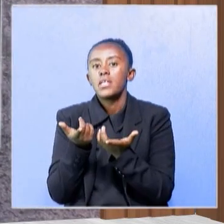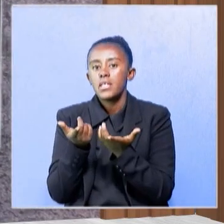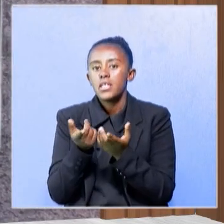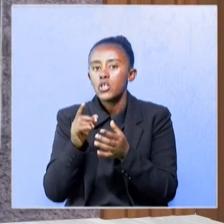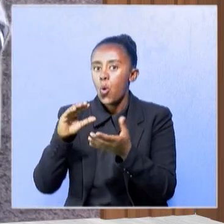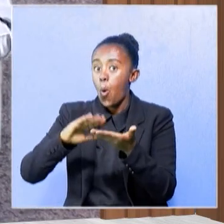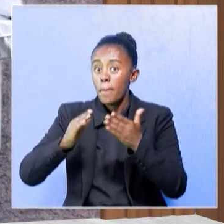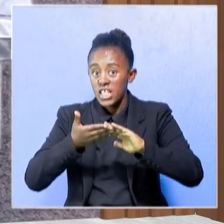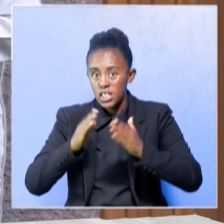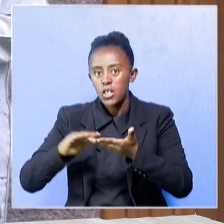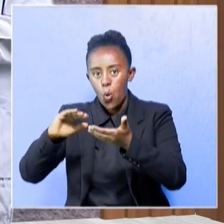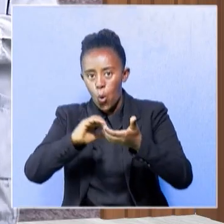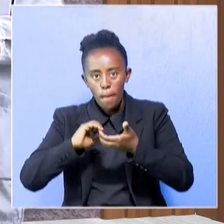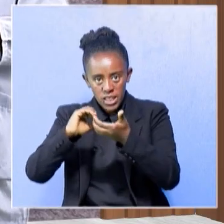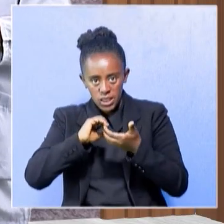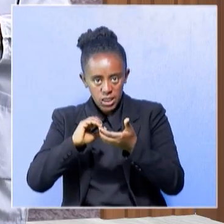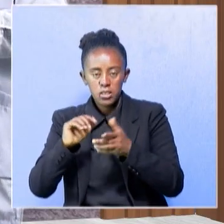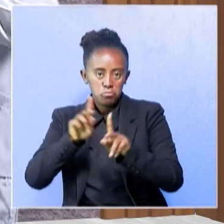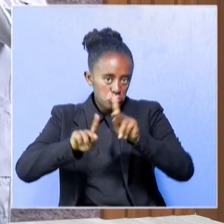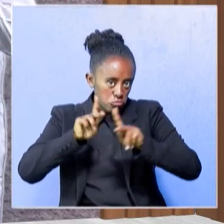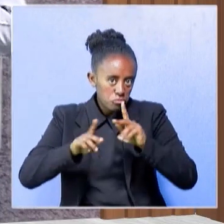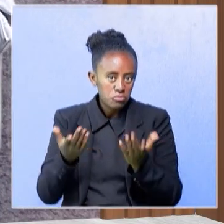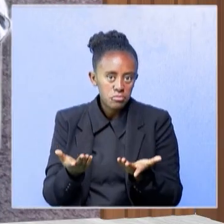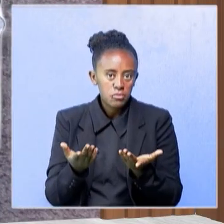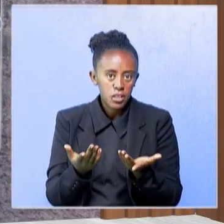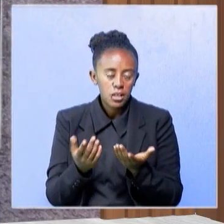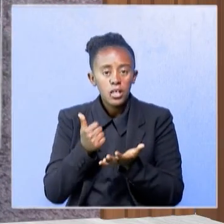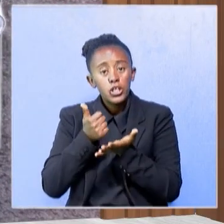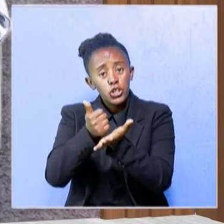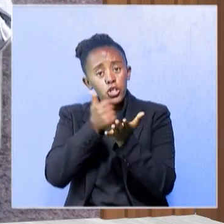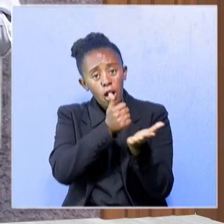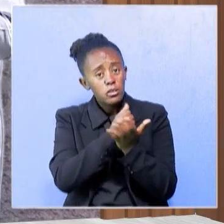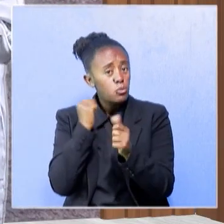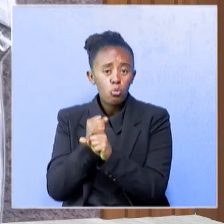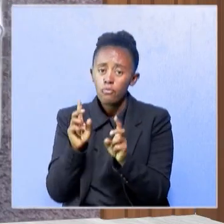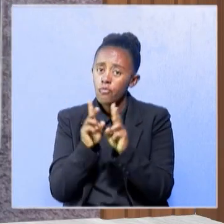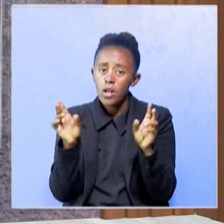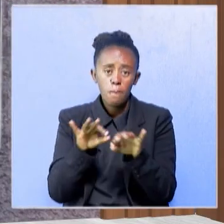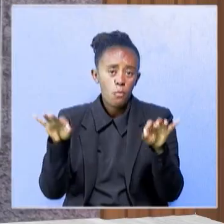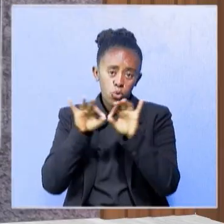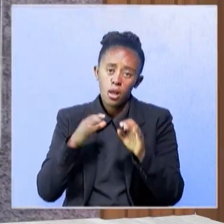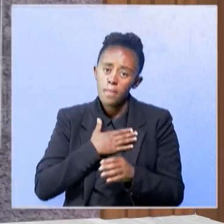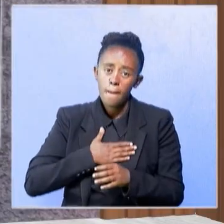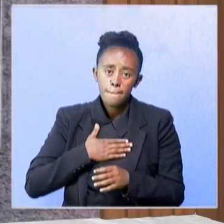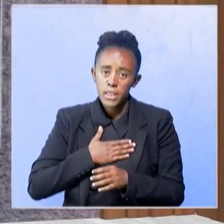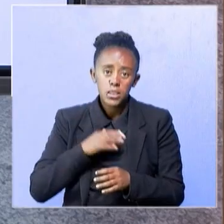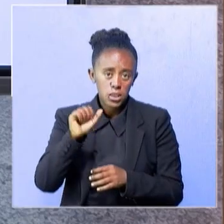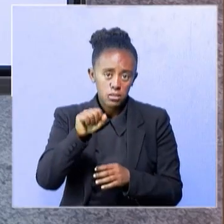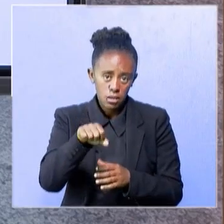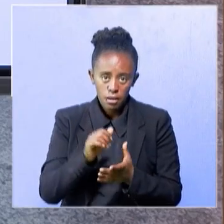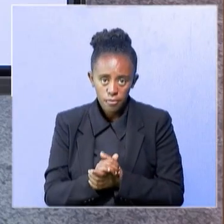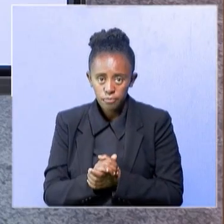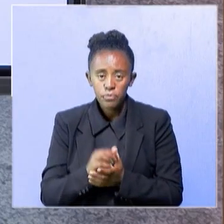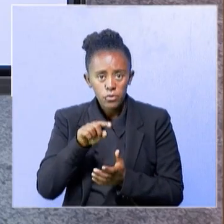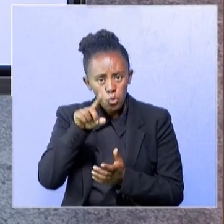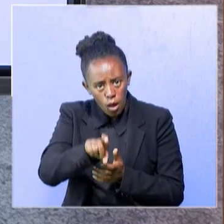the communities. So the charity work is very important, students. Please, you have